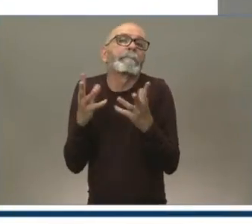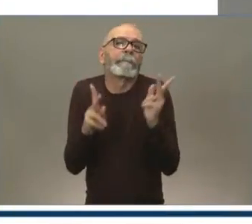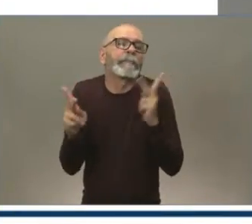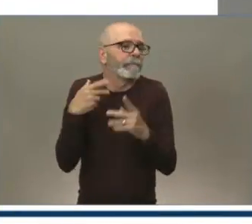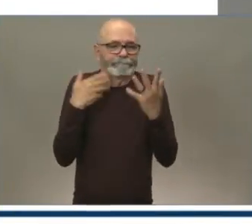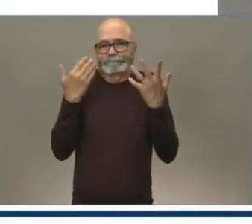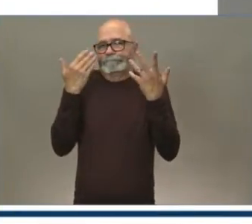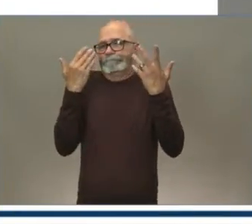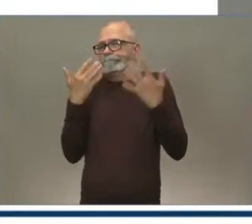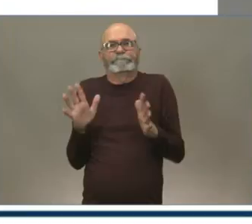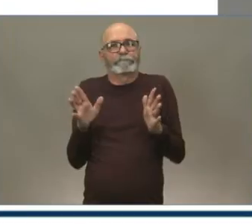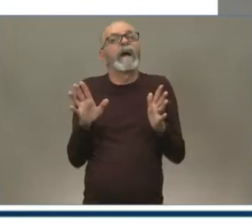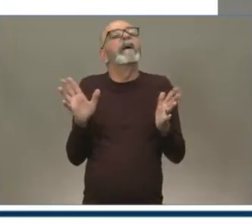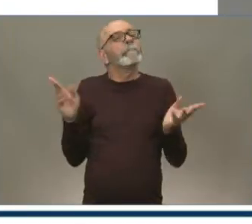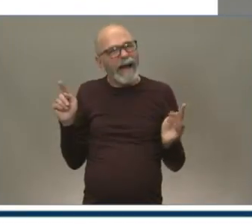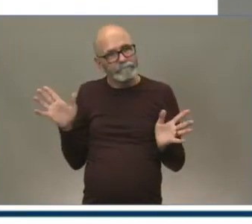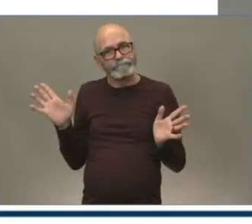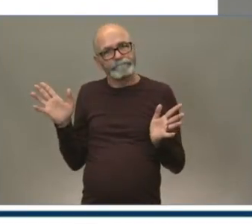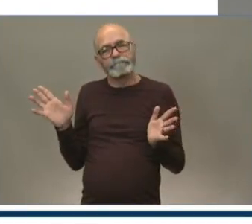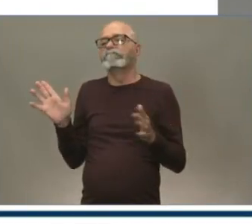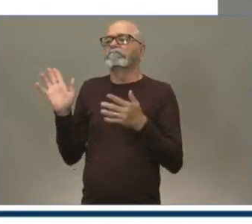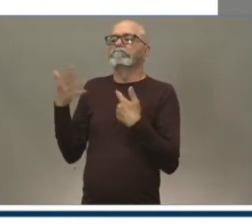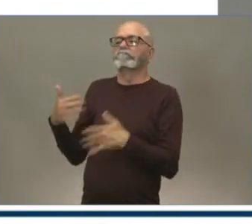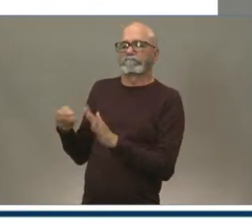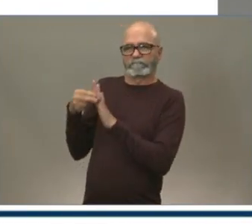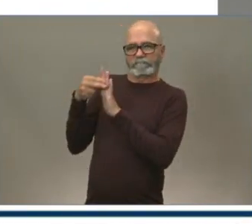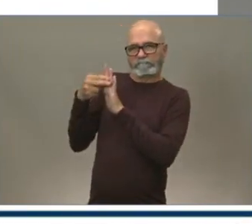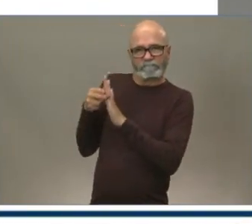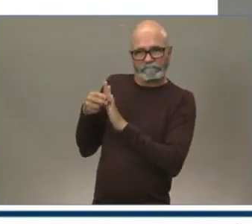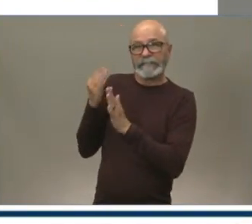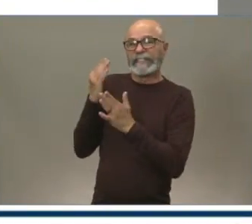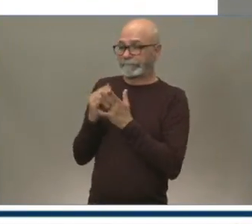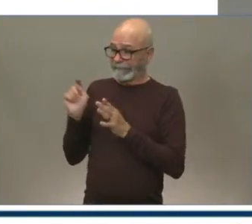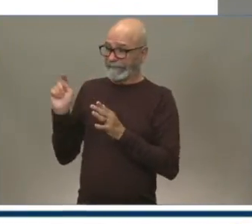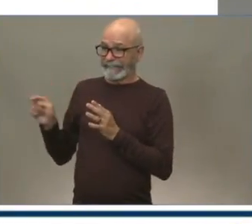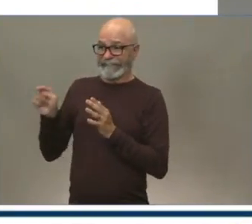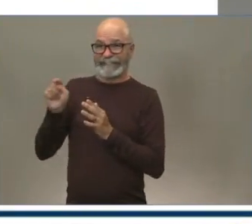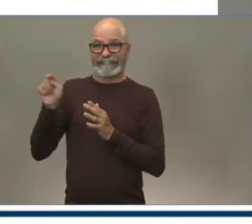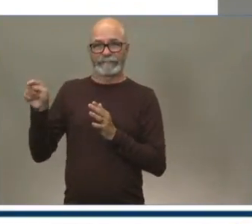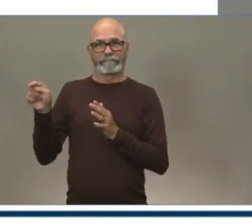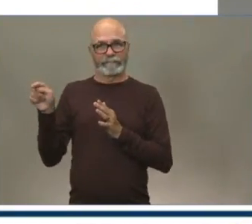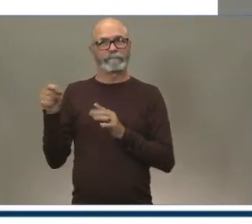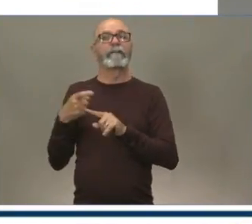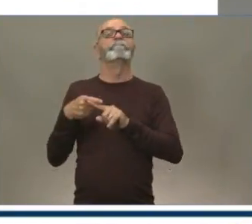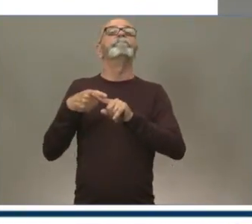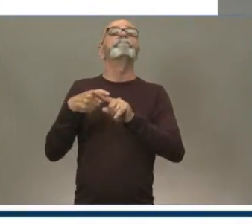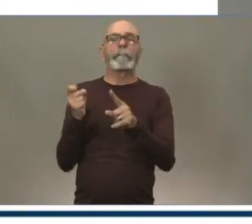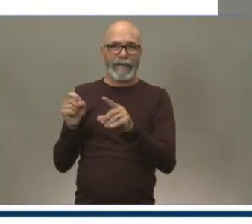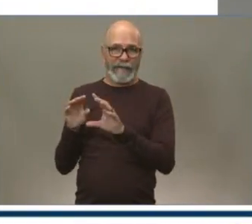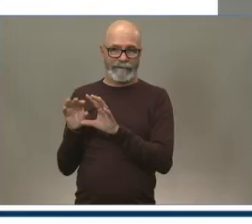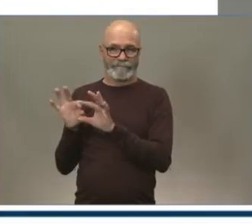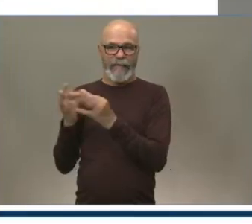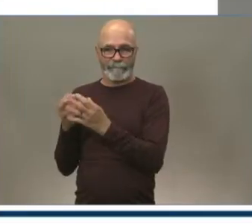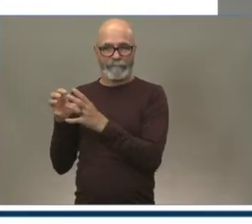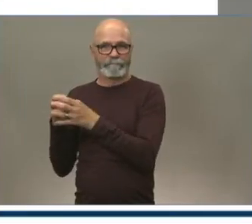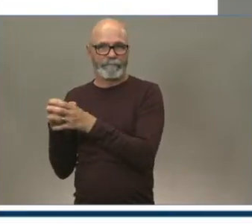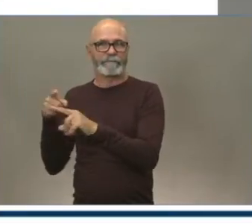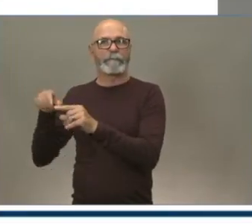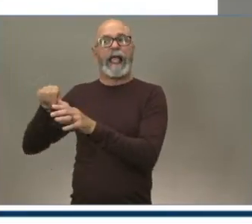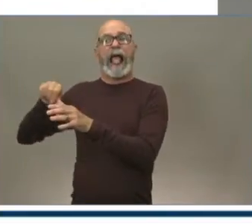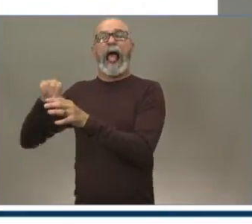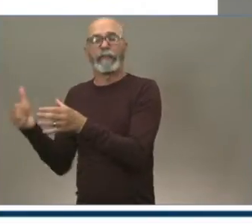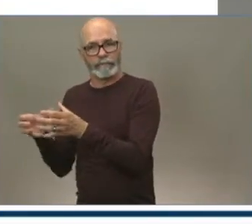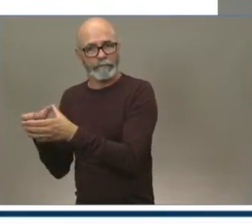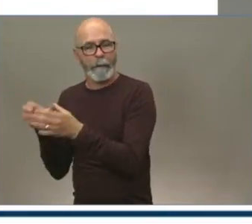that in a number of our cases that we can link them back in all likelihood to this unfortunate